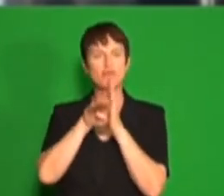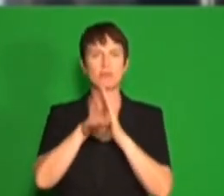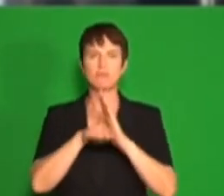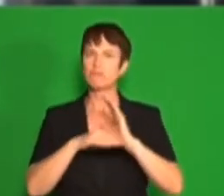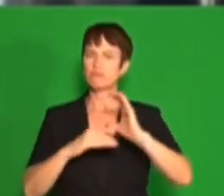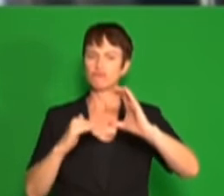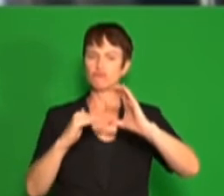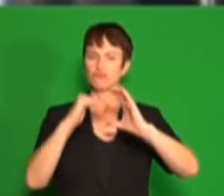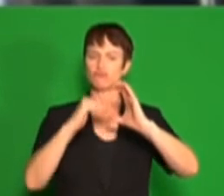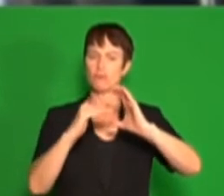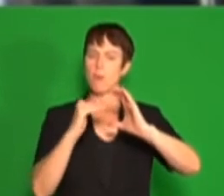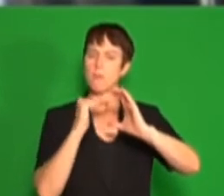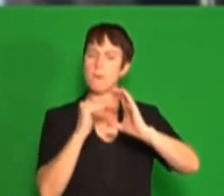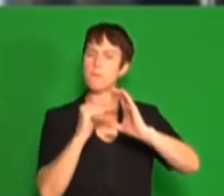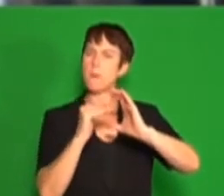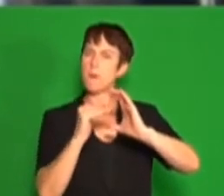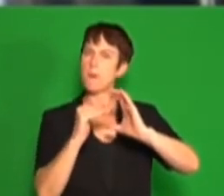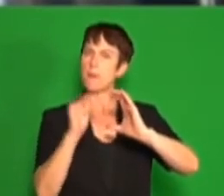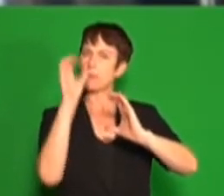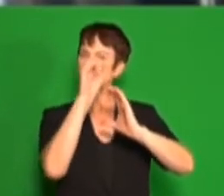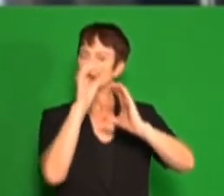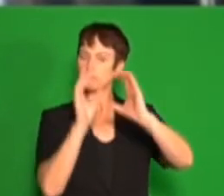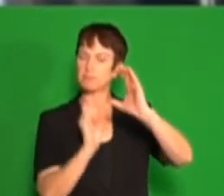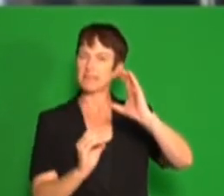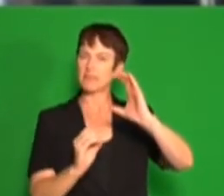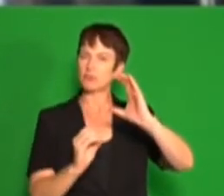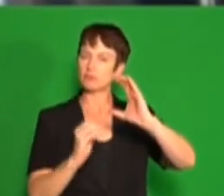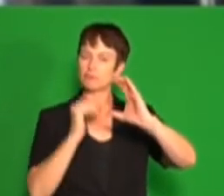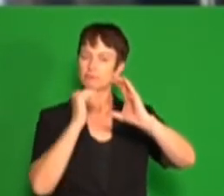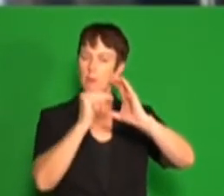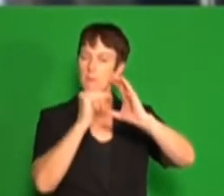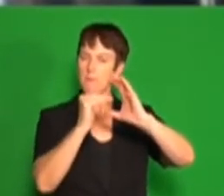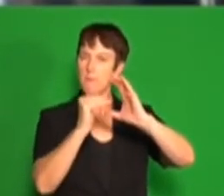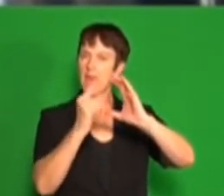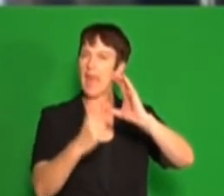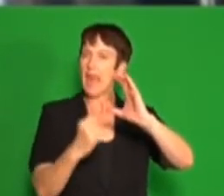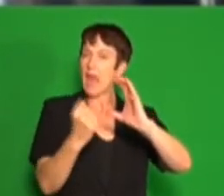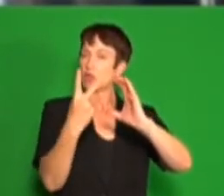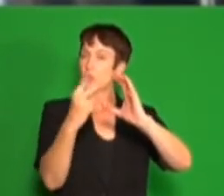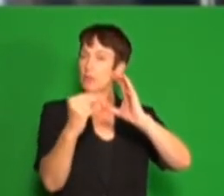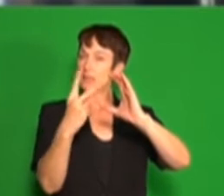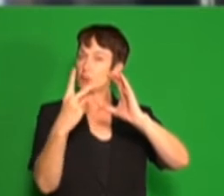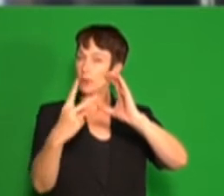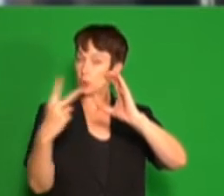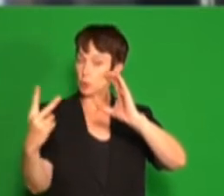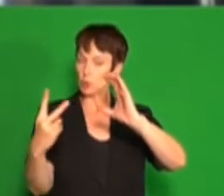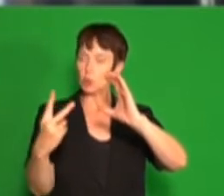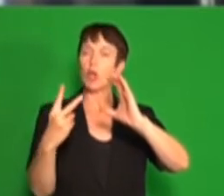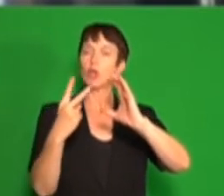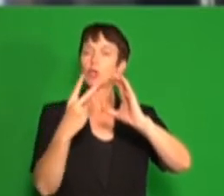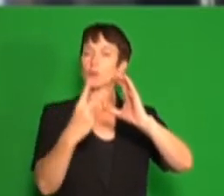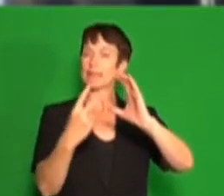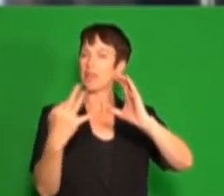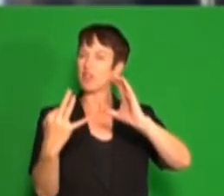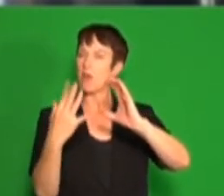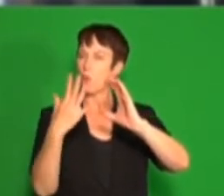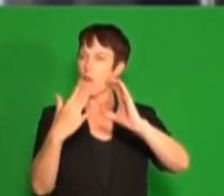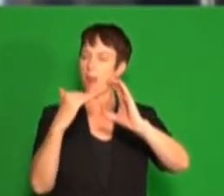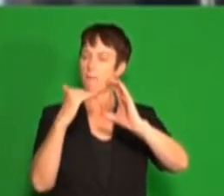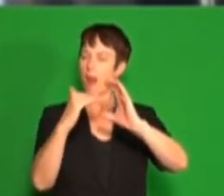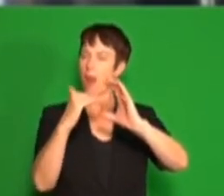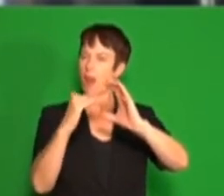2021, before rising to around the midpoint in 2022 and 2023. Against